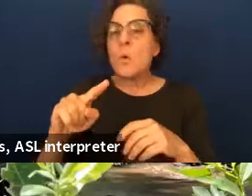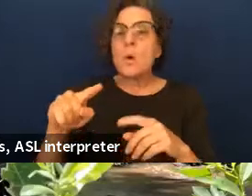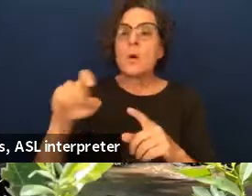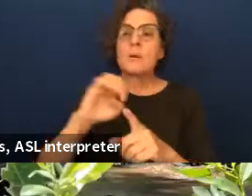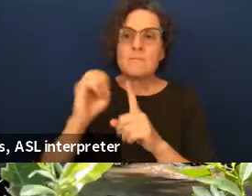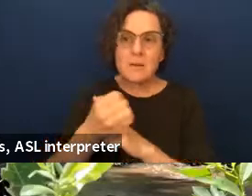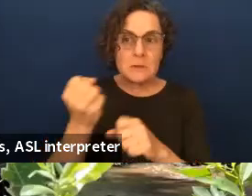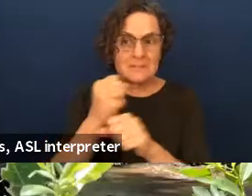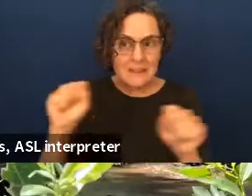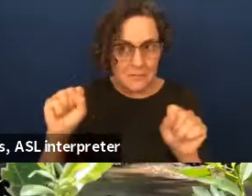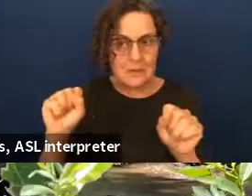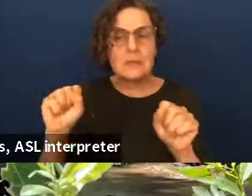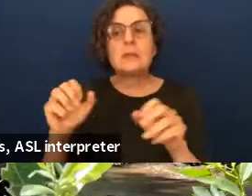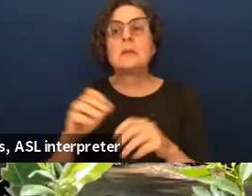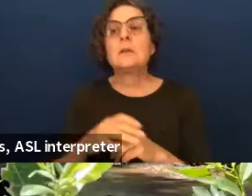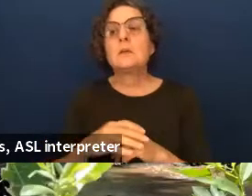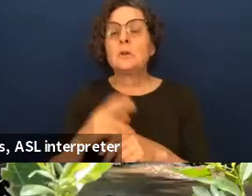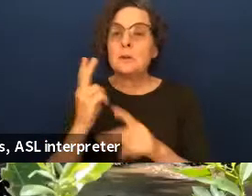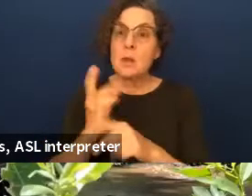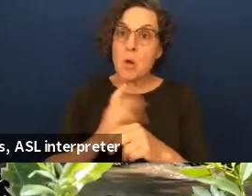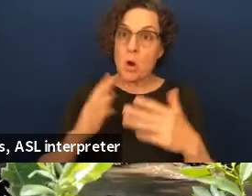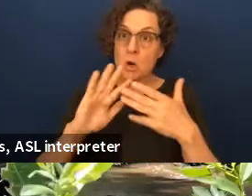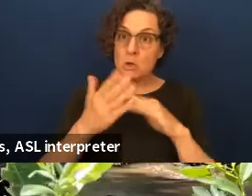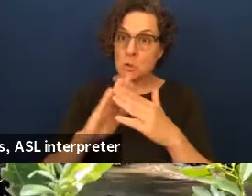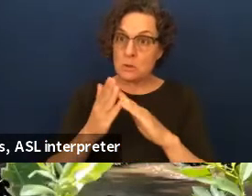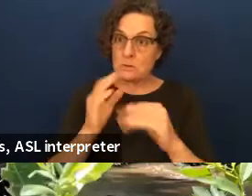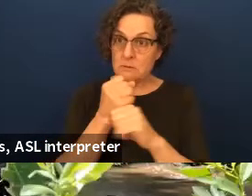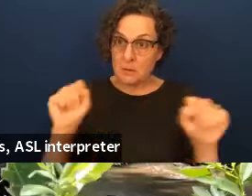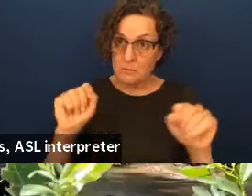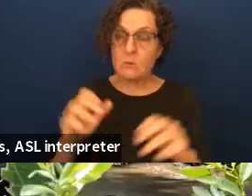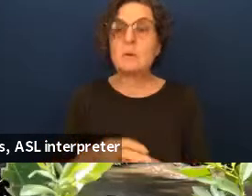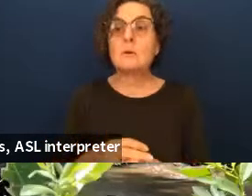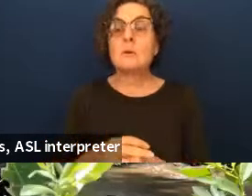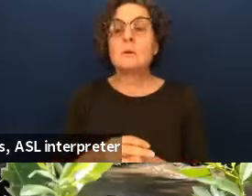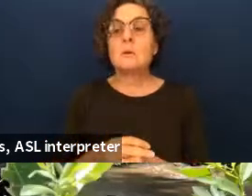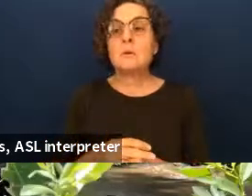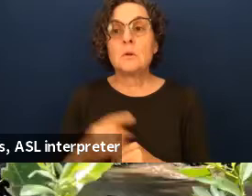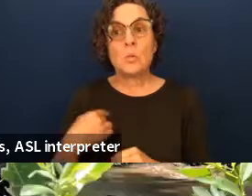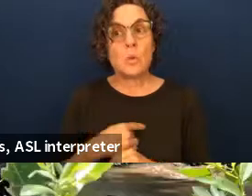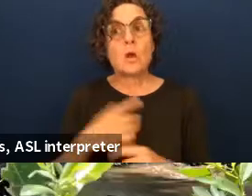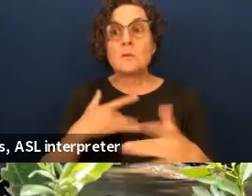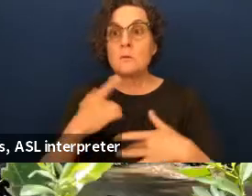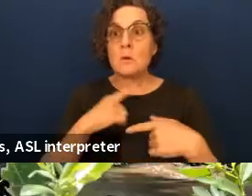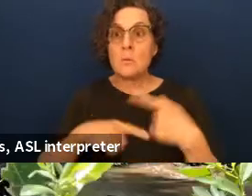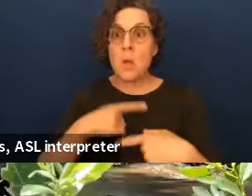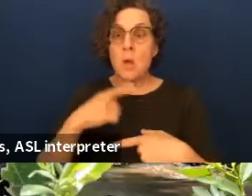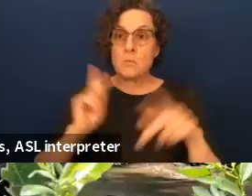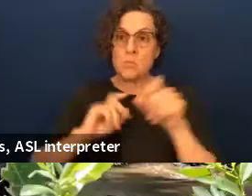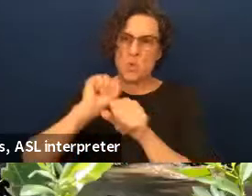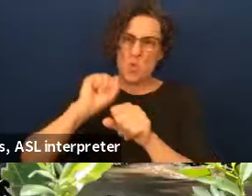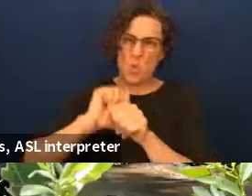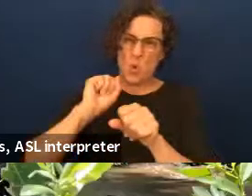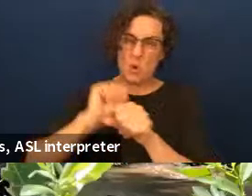safe, to keep the community safe. We are very concerned about our workforce safety.